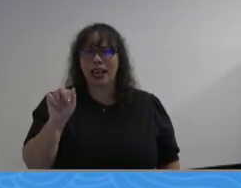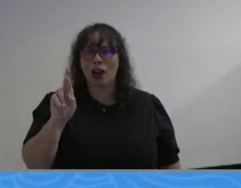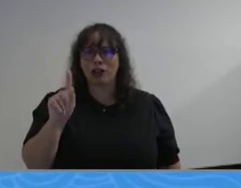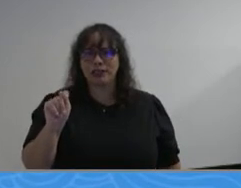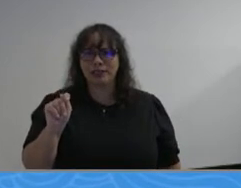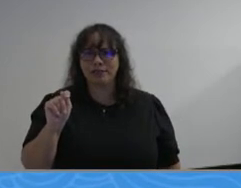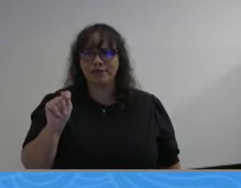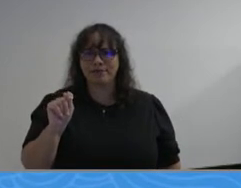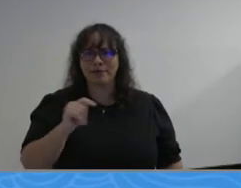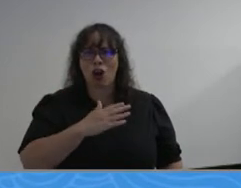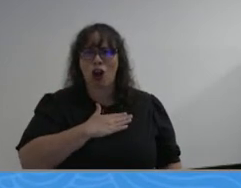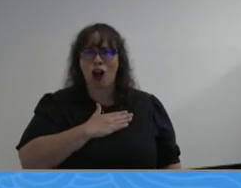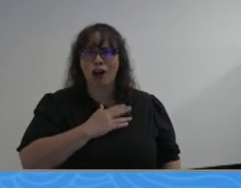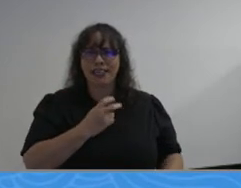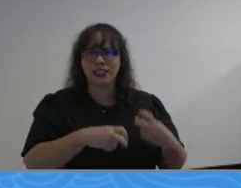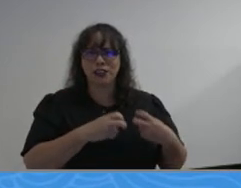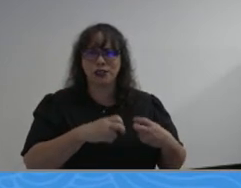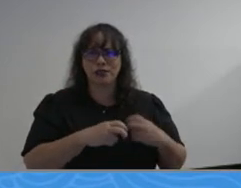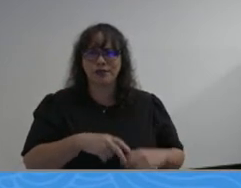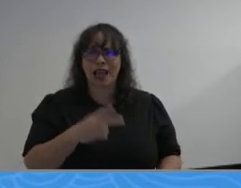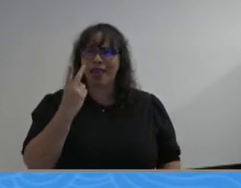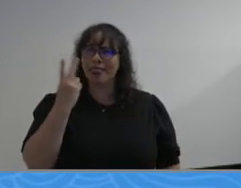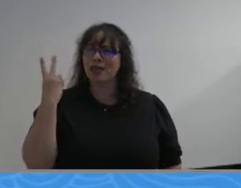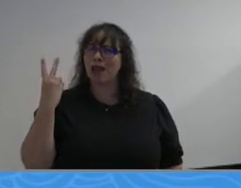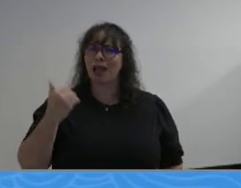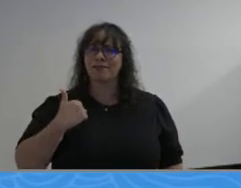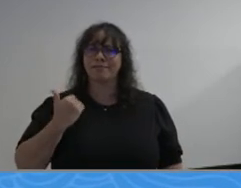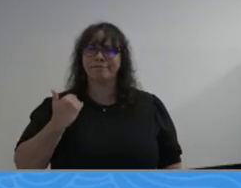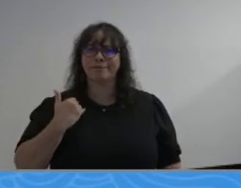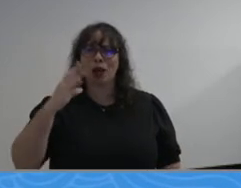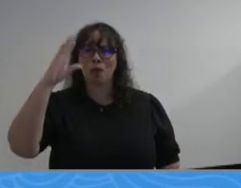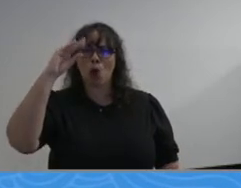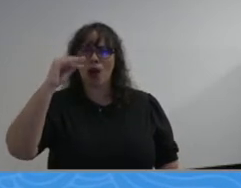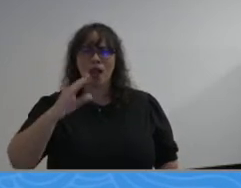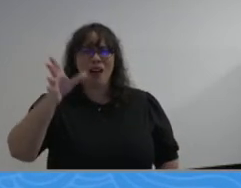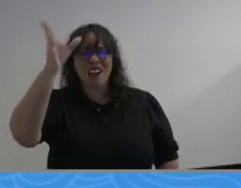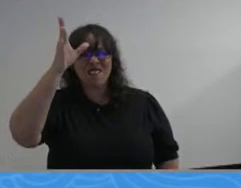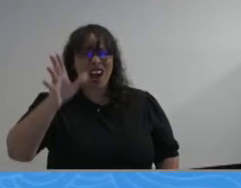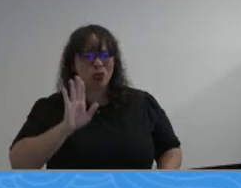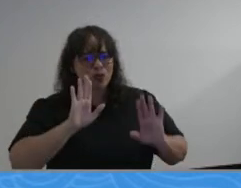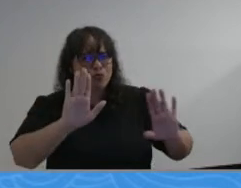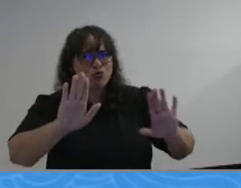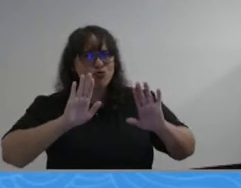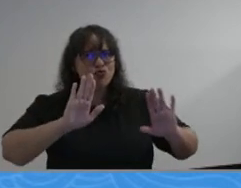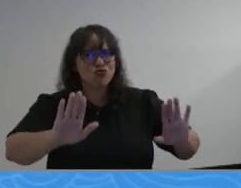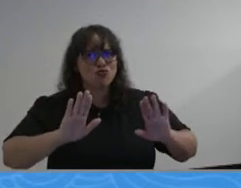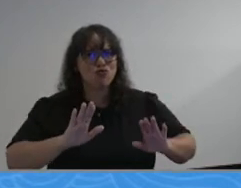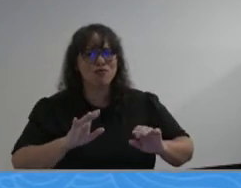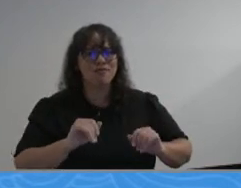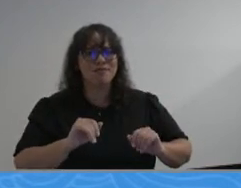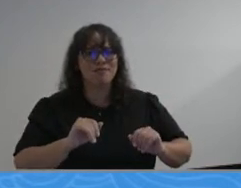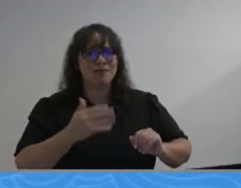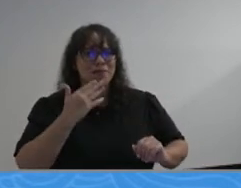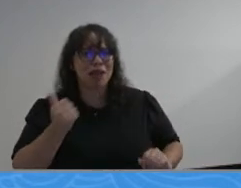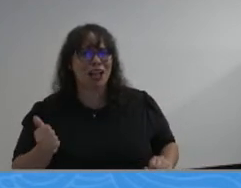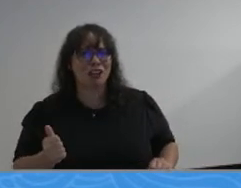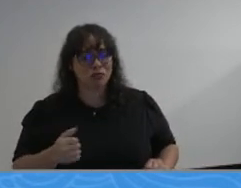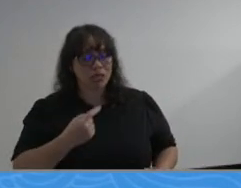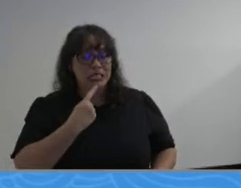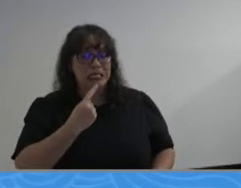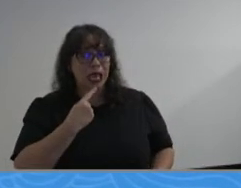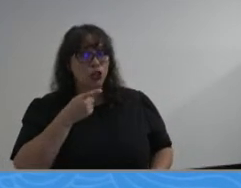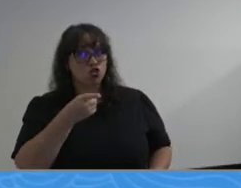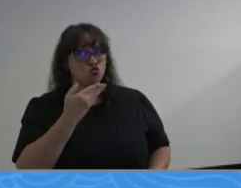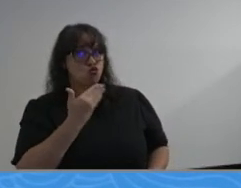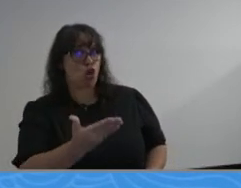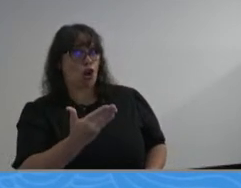boy, my father would always push me to be better. He would tell me, you're good, but you can be so much better. So I can